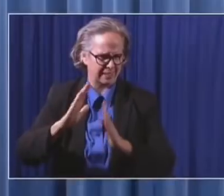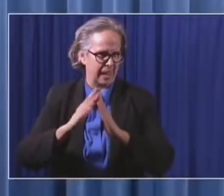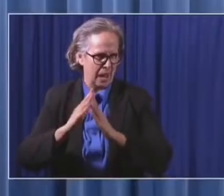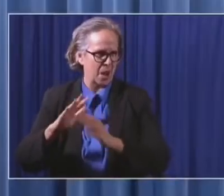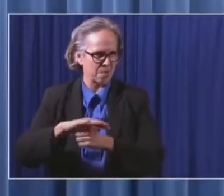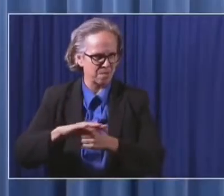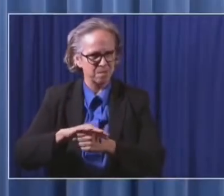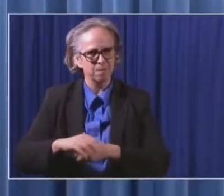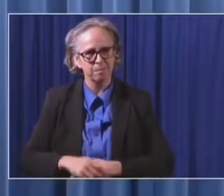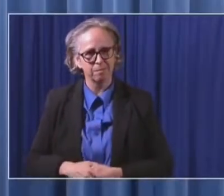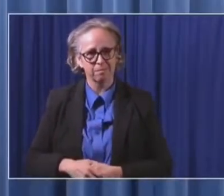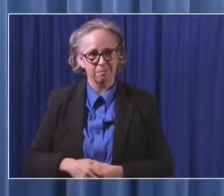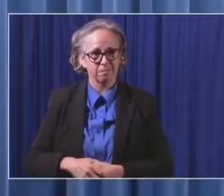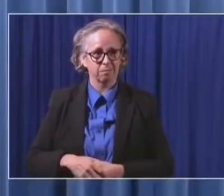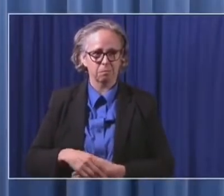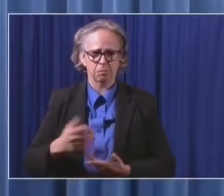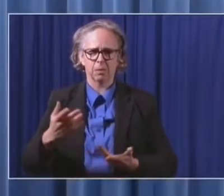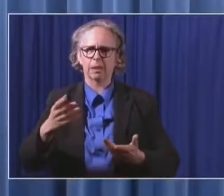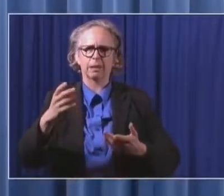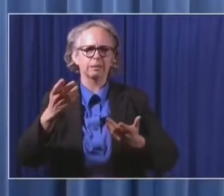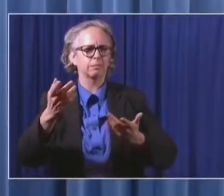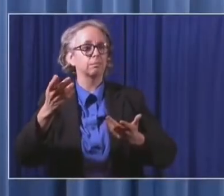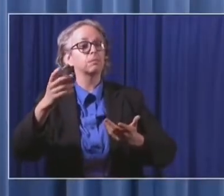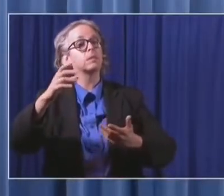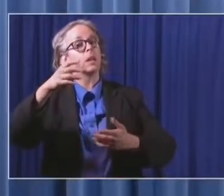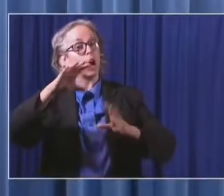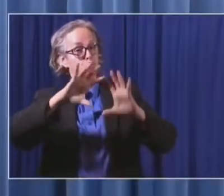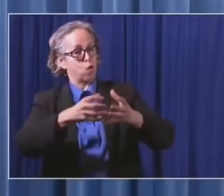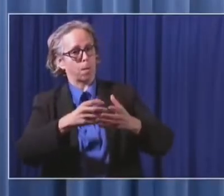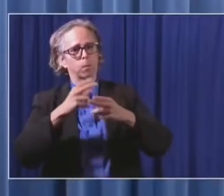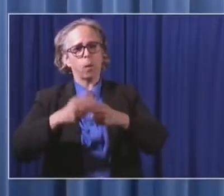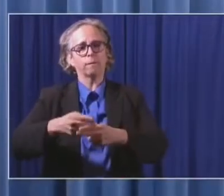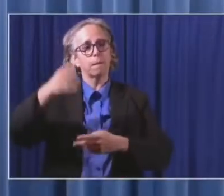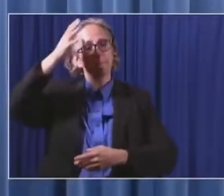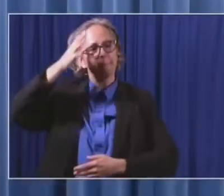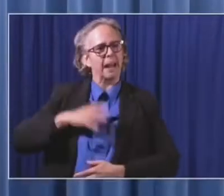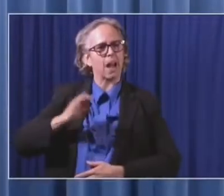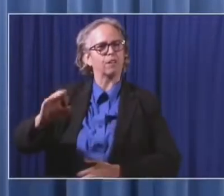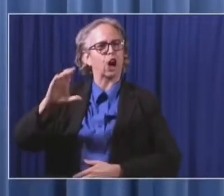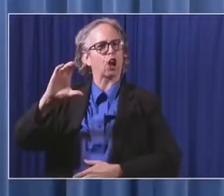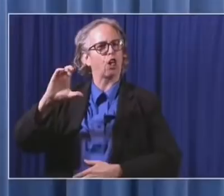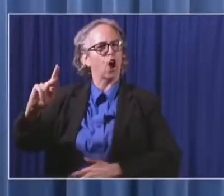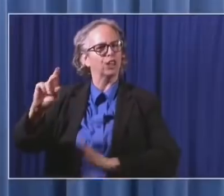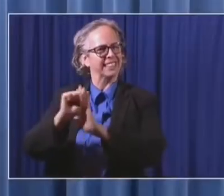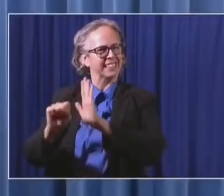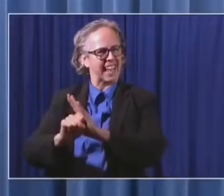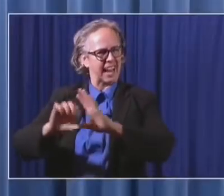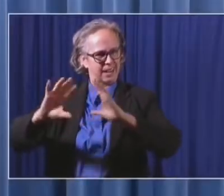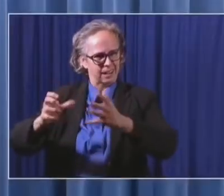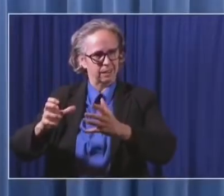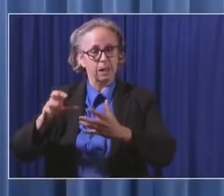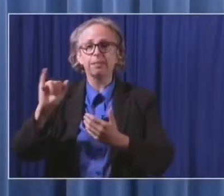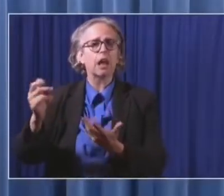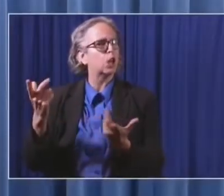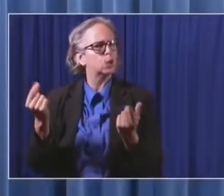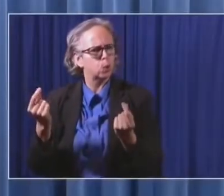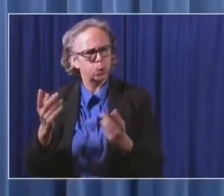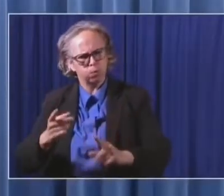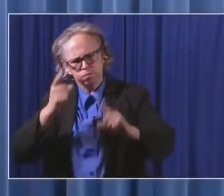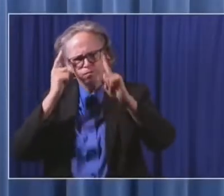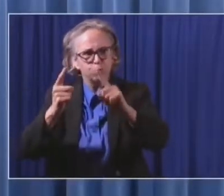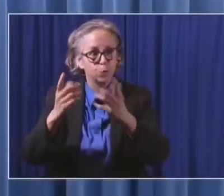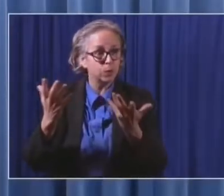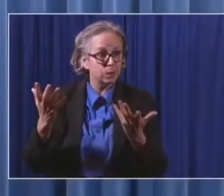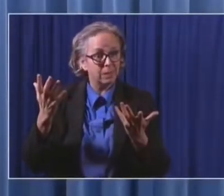Two-year college in Springfield. This past Sunday, the Springfield News and Sun spotlight a campus group called Men